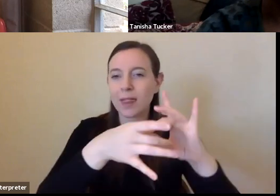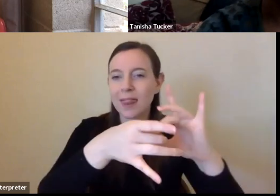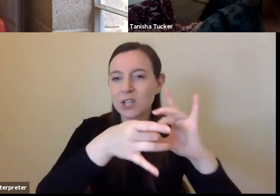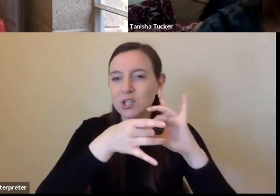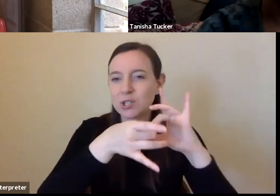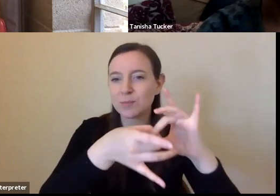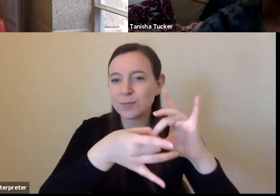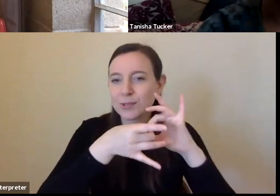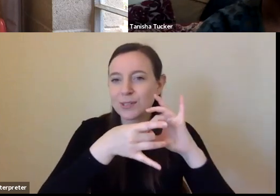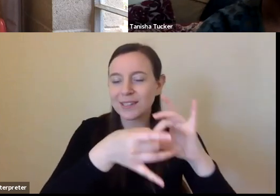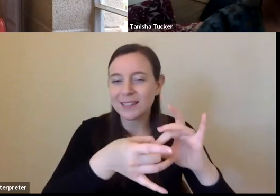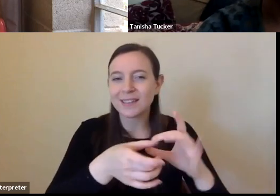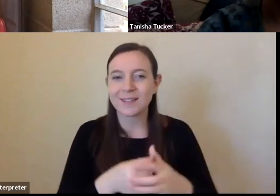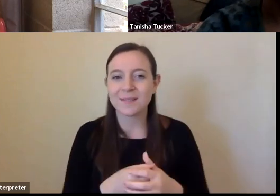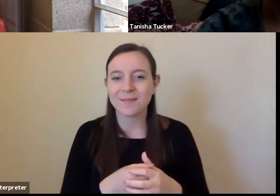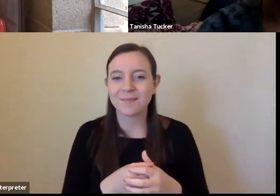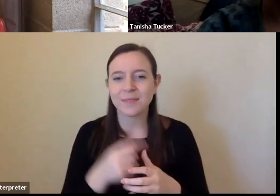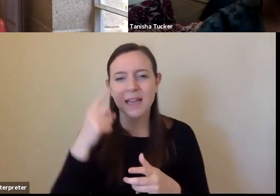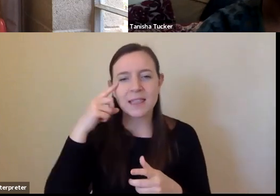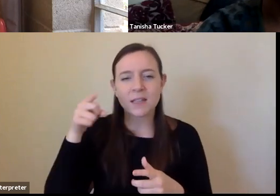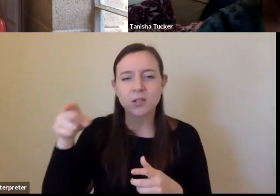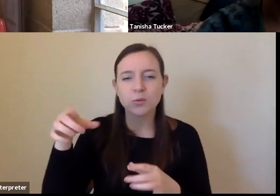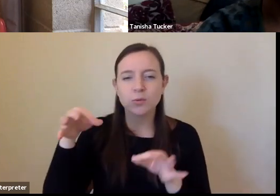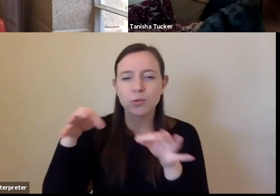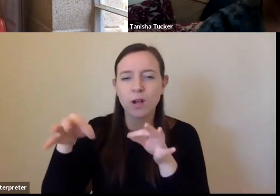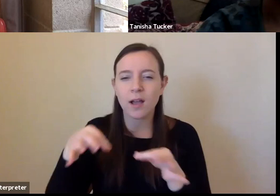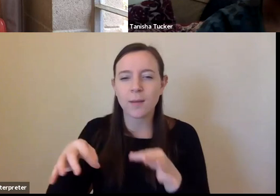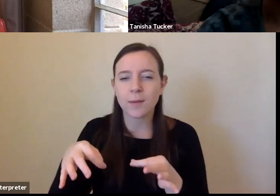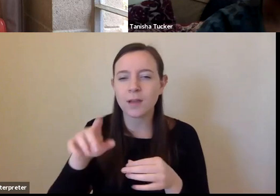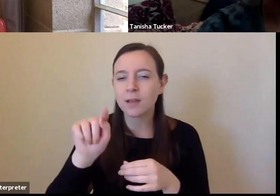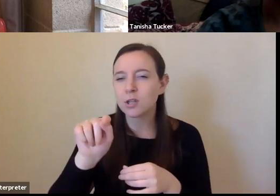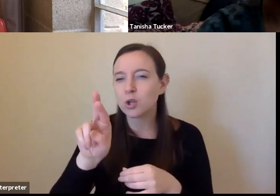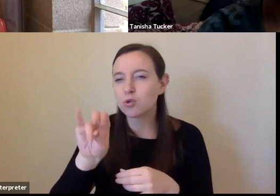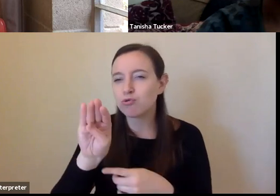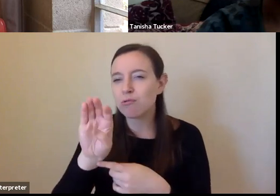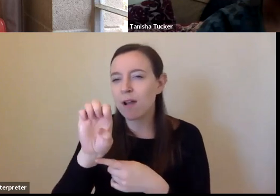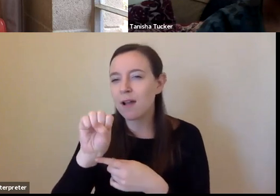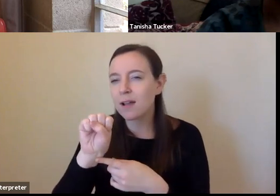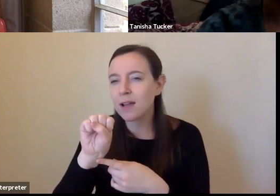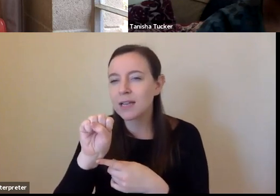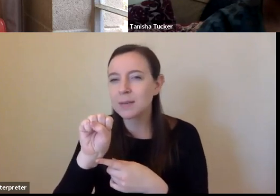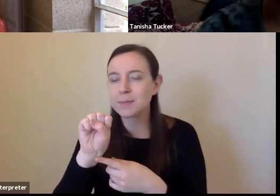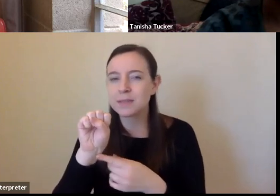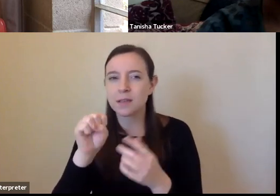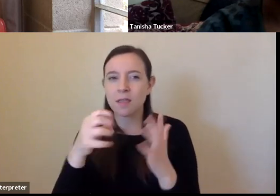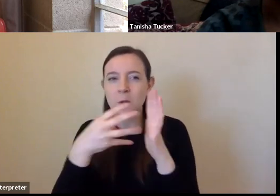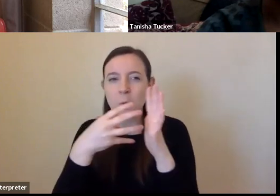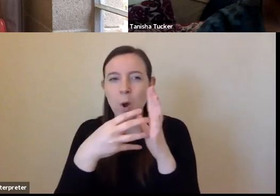tribes, like how we feel about like the relationship with the plants or the saguaro, it